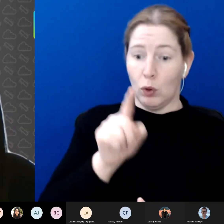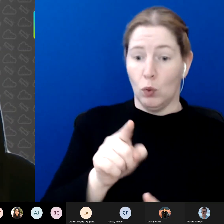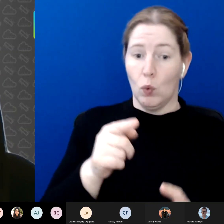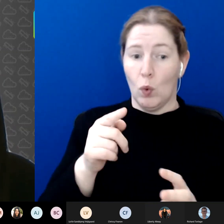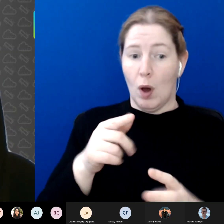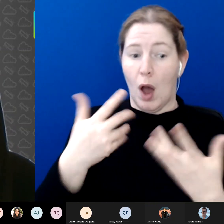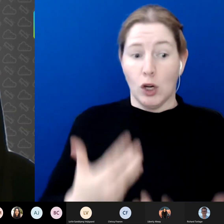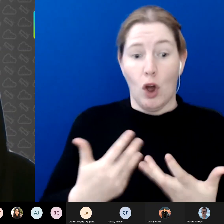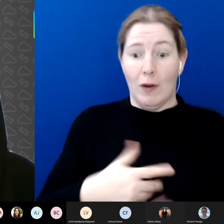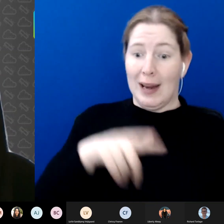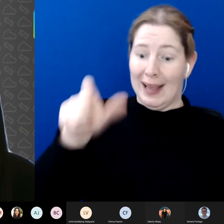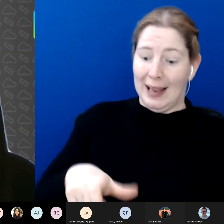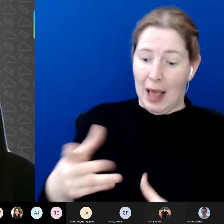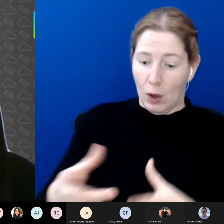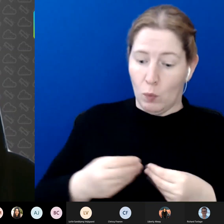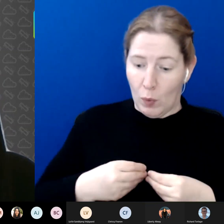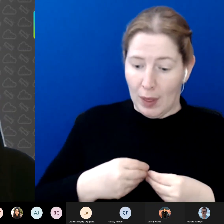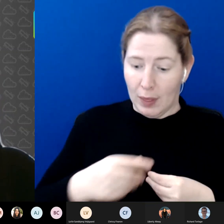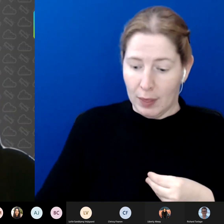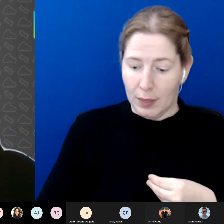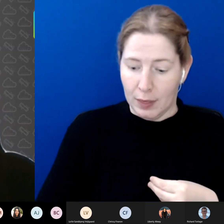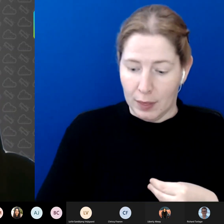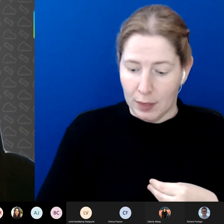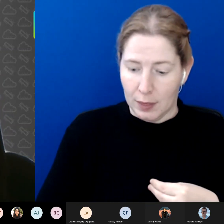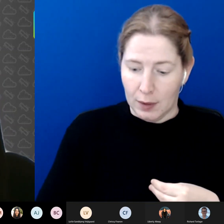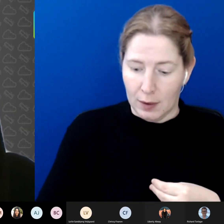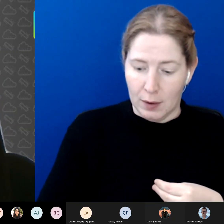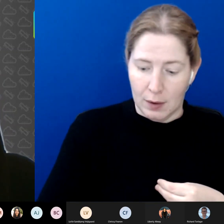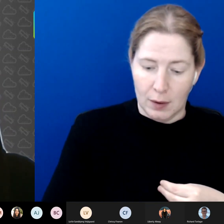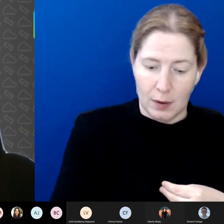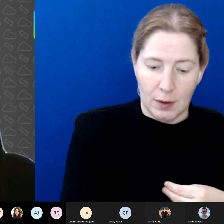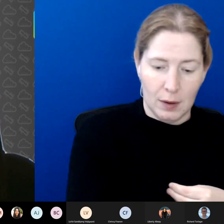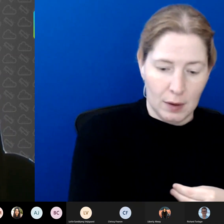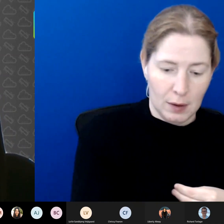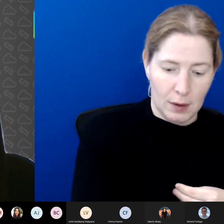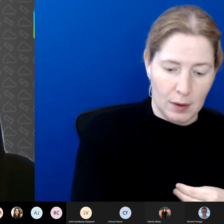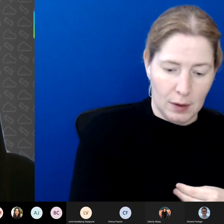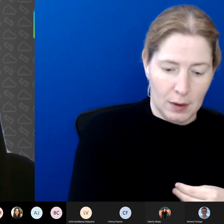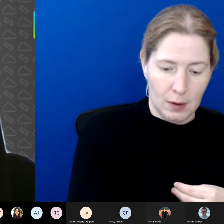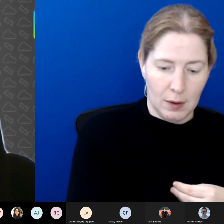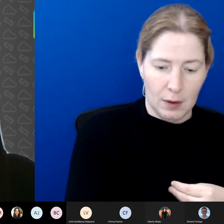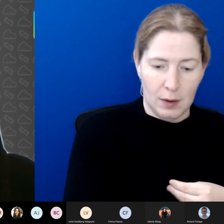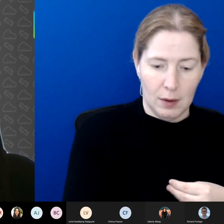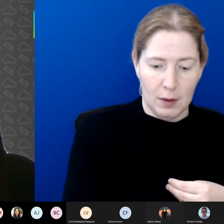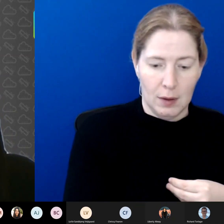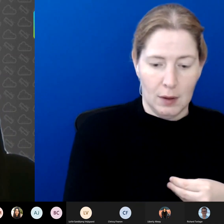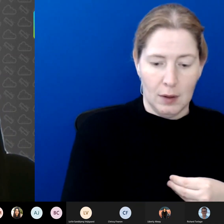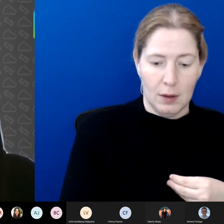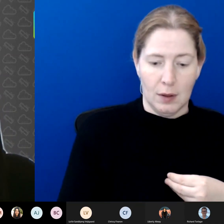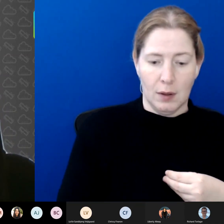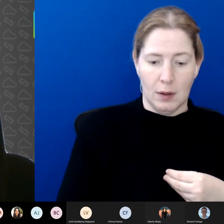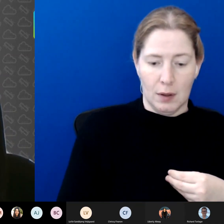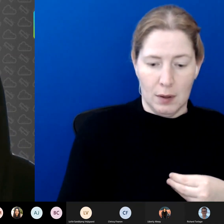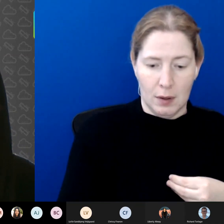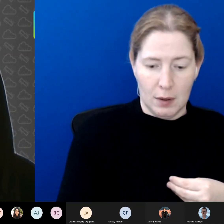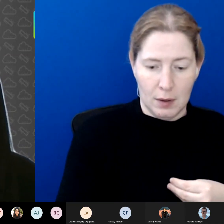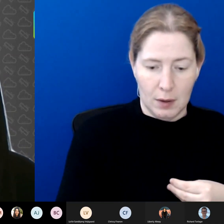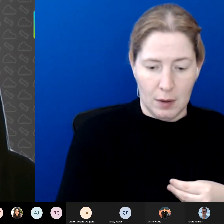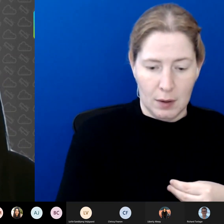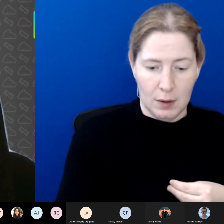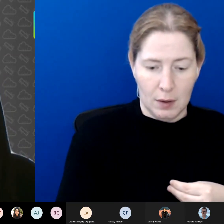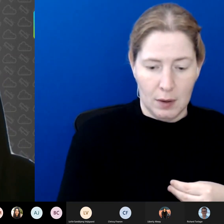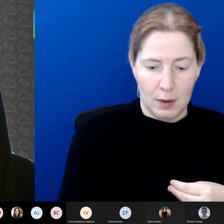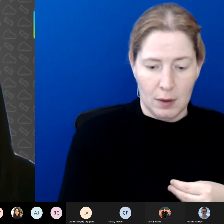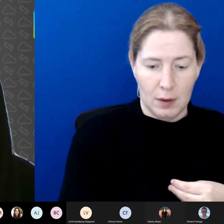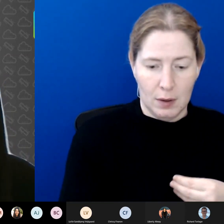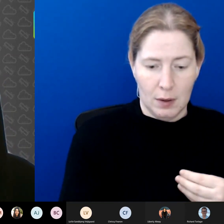with us, please get in touch with your account manager. And for any new clients, please use the contact page on our website, or refer to